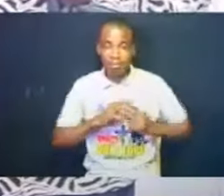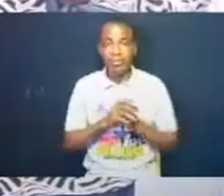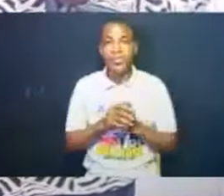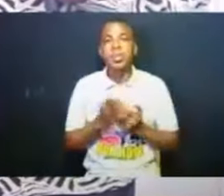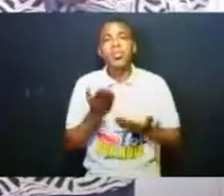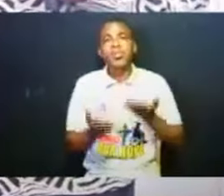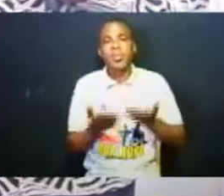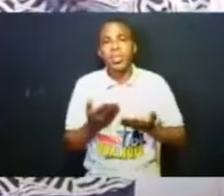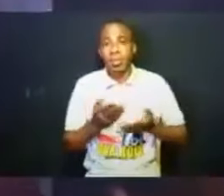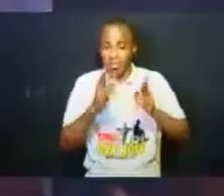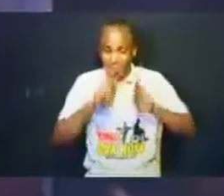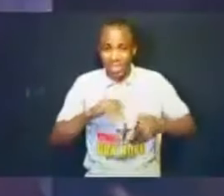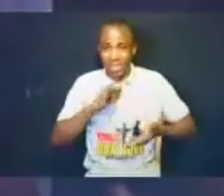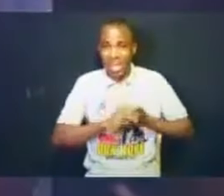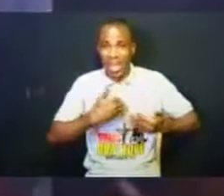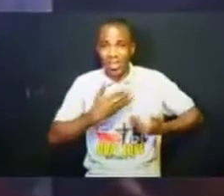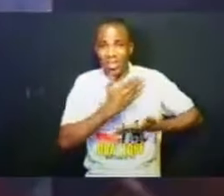at something.